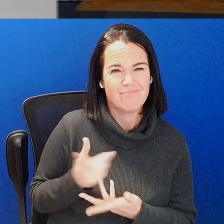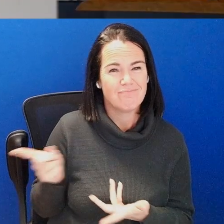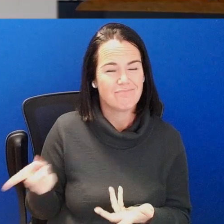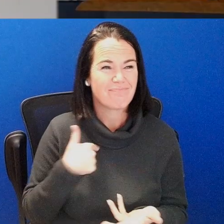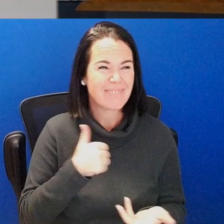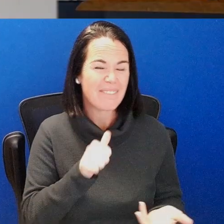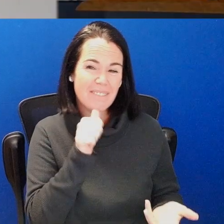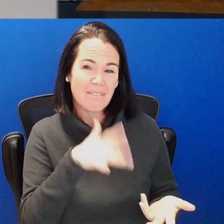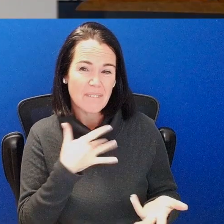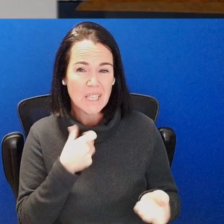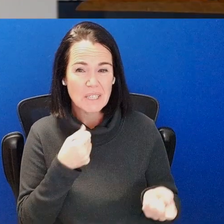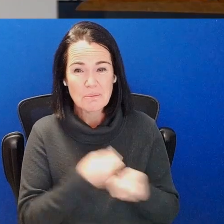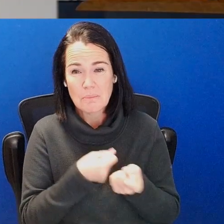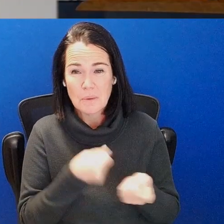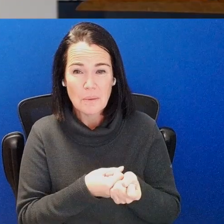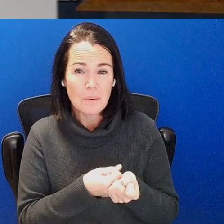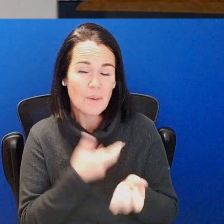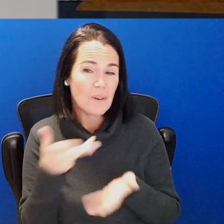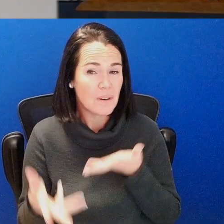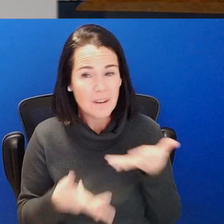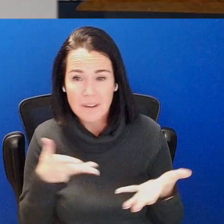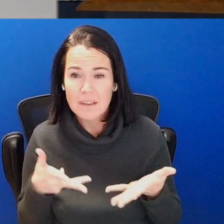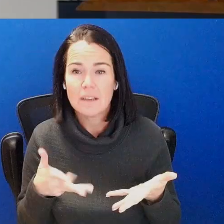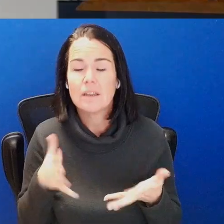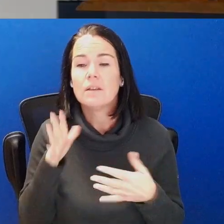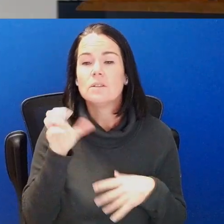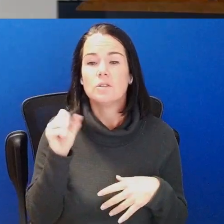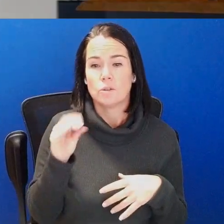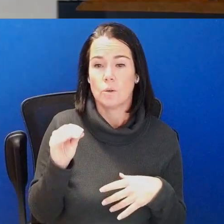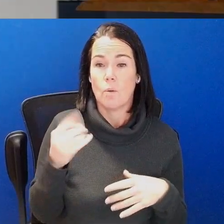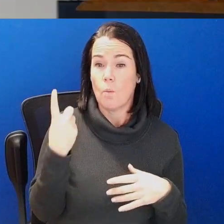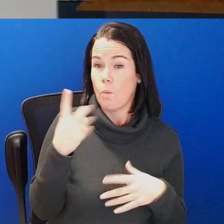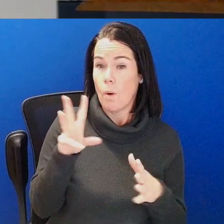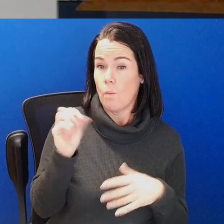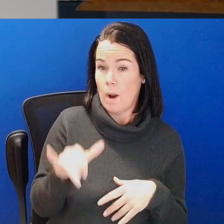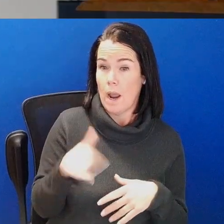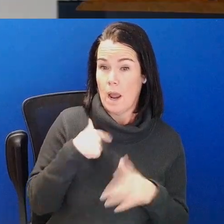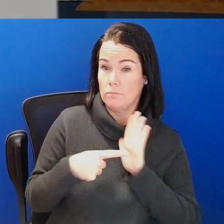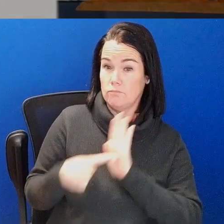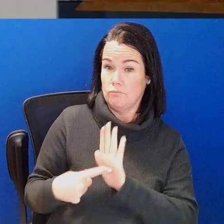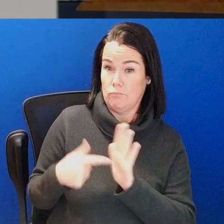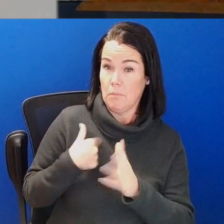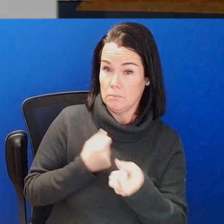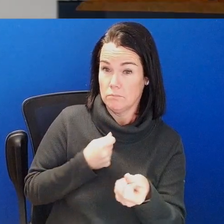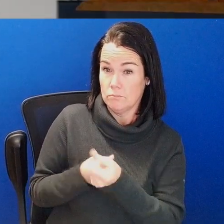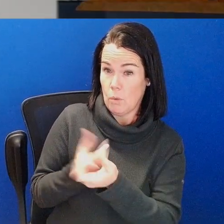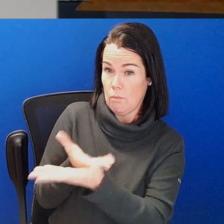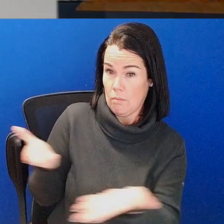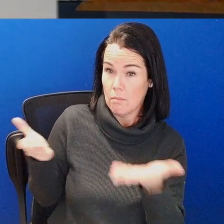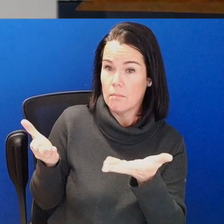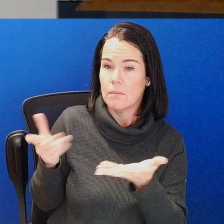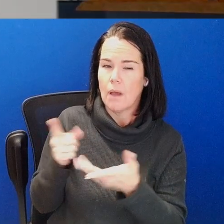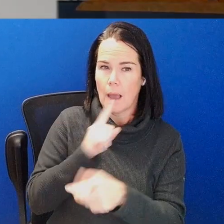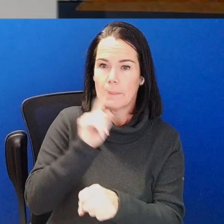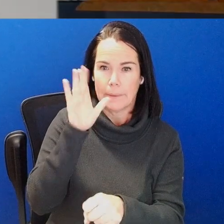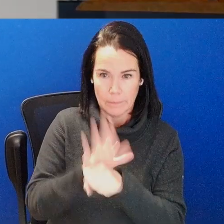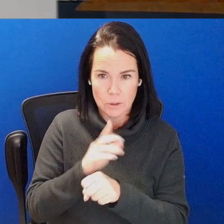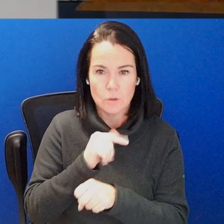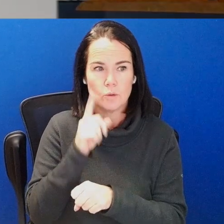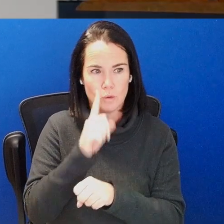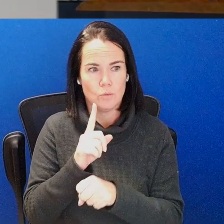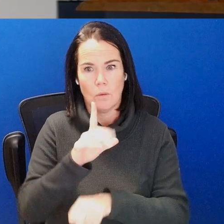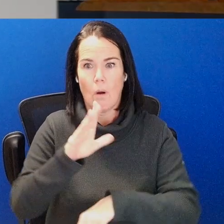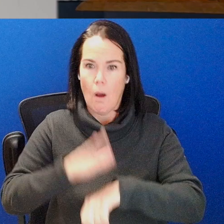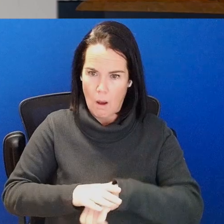weren't feeling supported. And so one of the ways that I am demonstrating my support is by committing